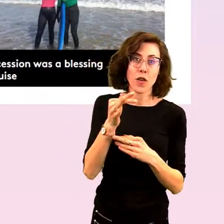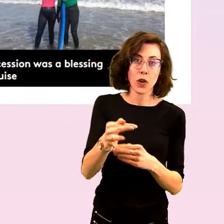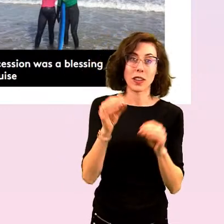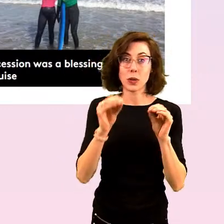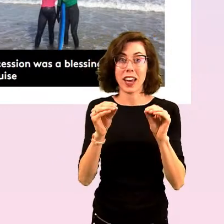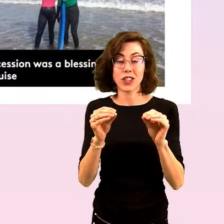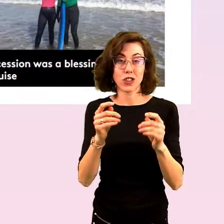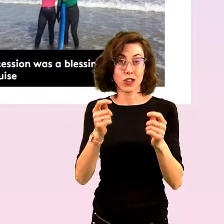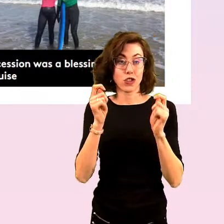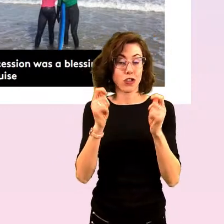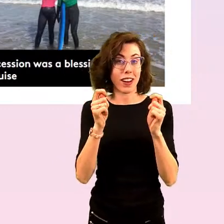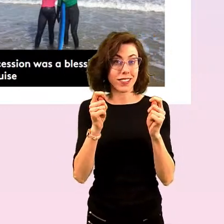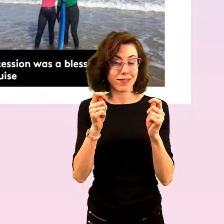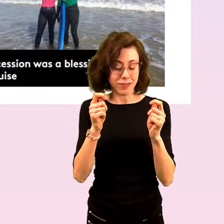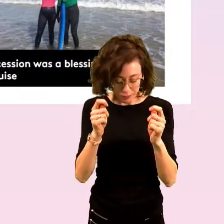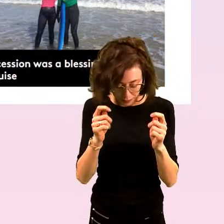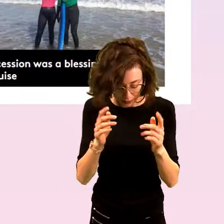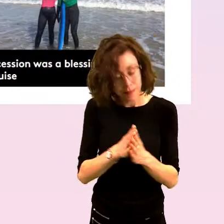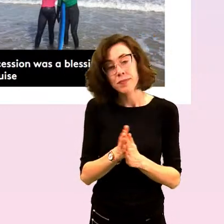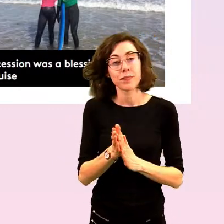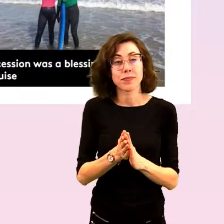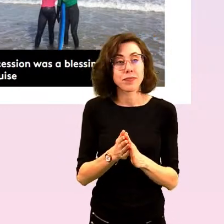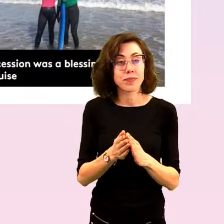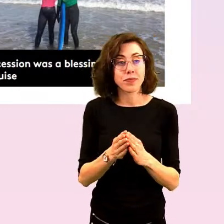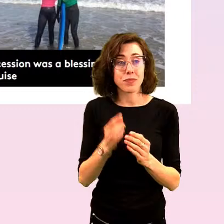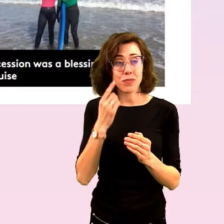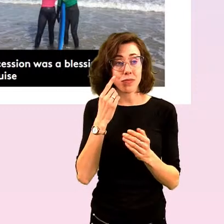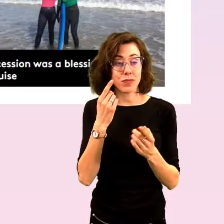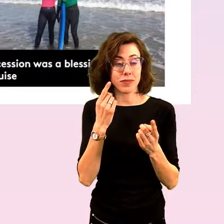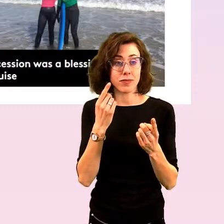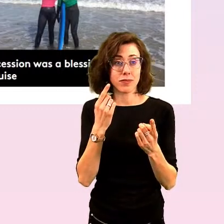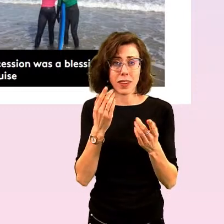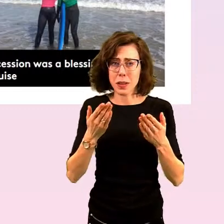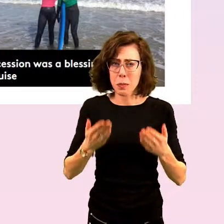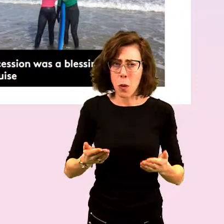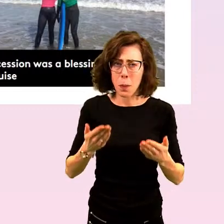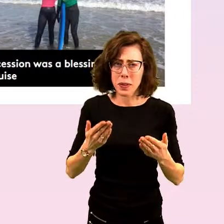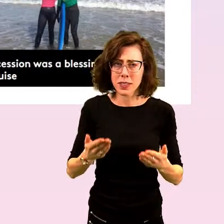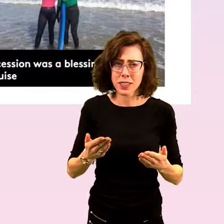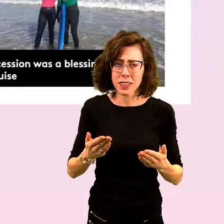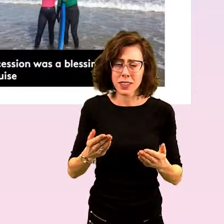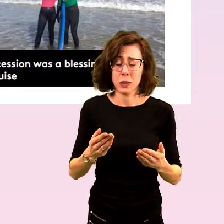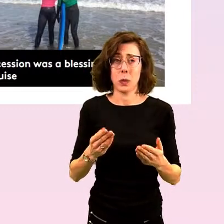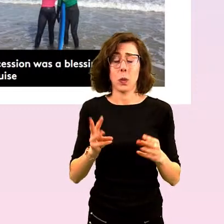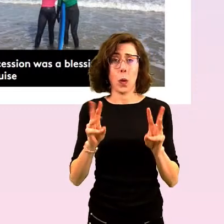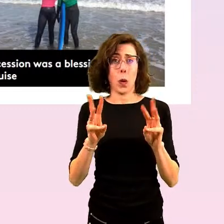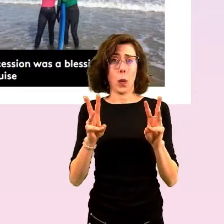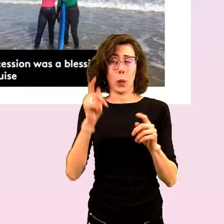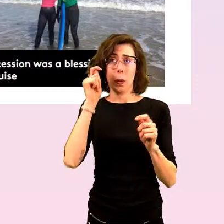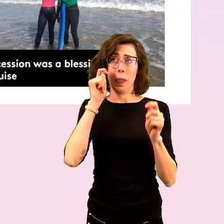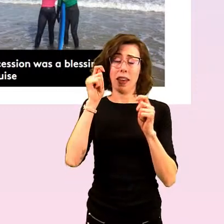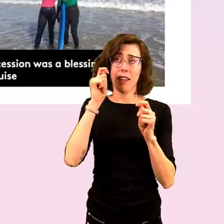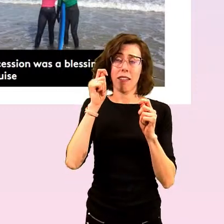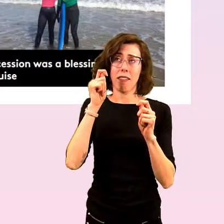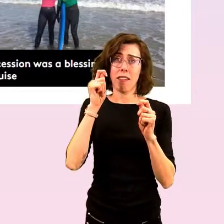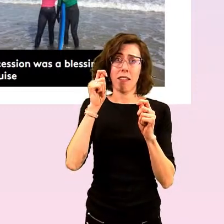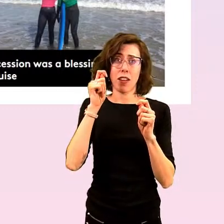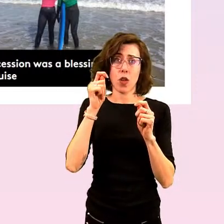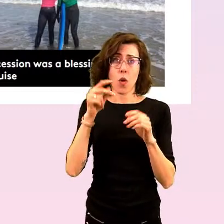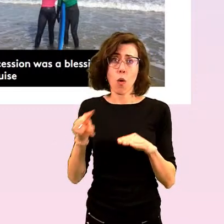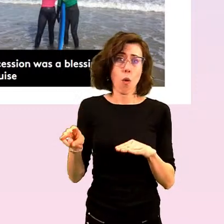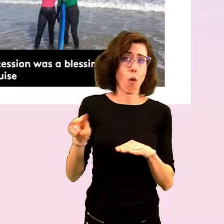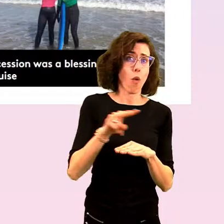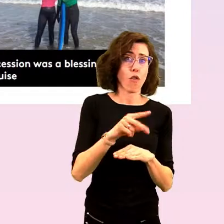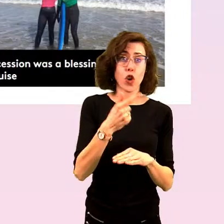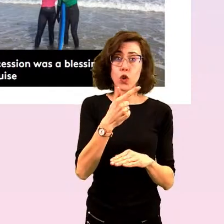the learners that we have in the system at the moment. I mean, it's incredible when you think about it, but there are over